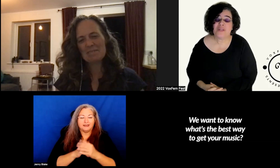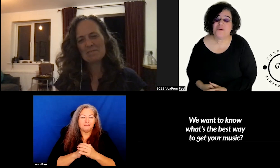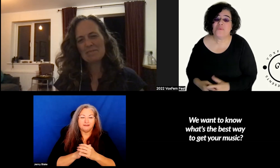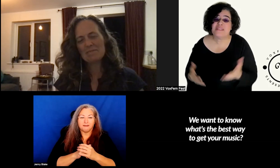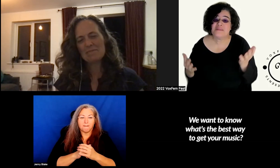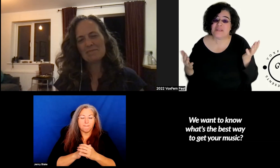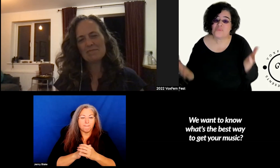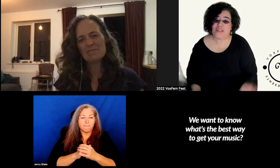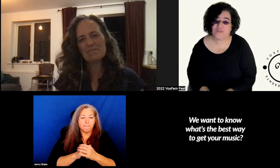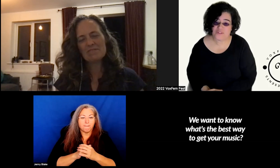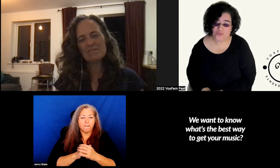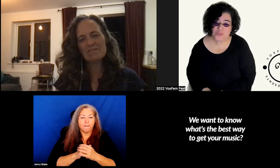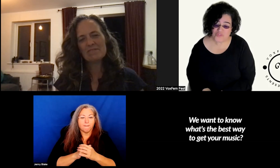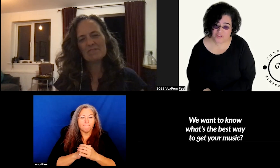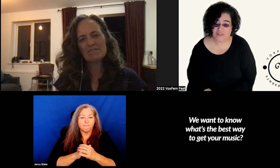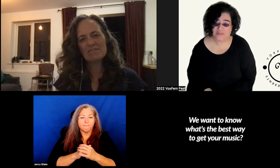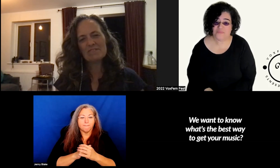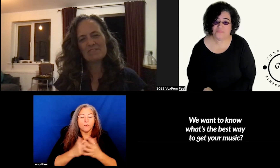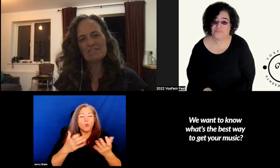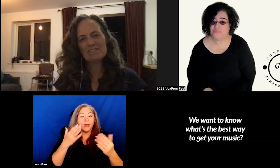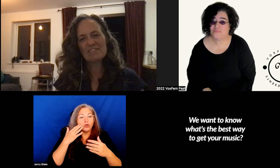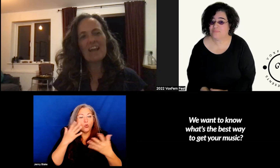We want to know, what's the best way to get your music?